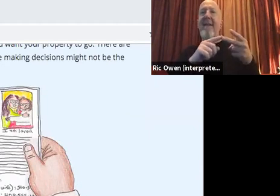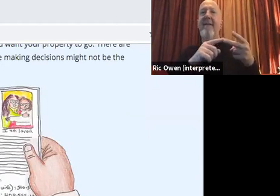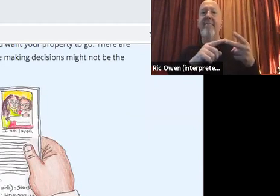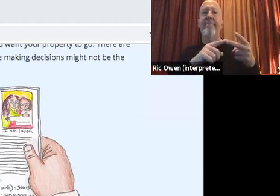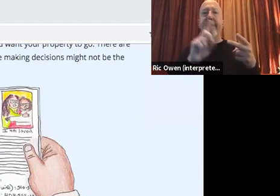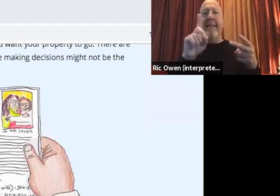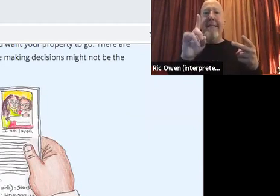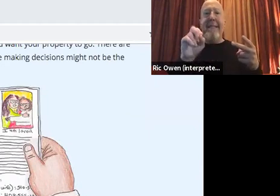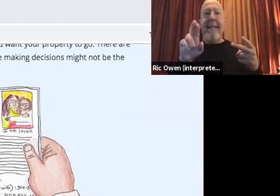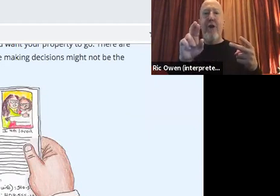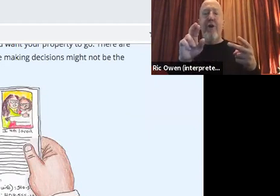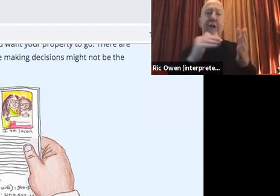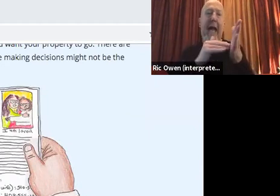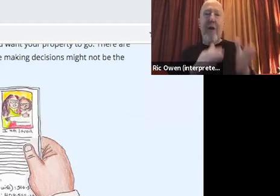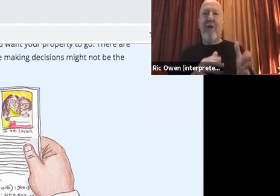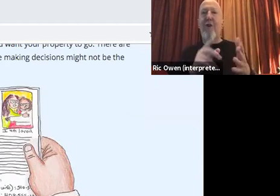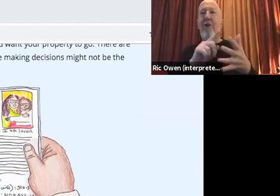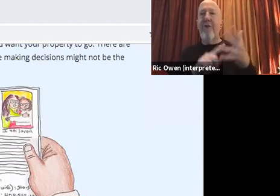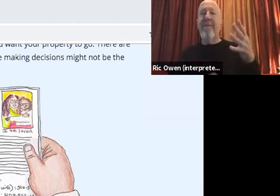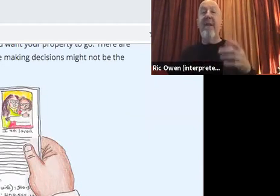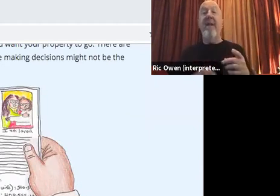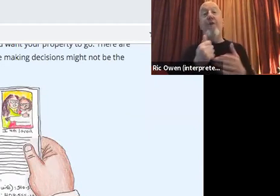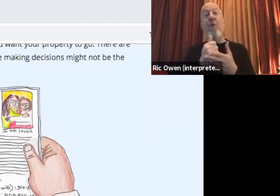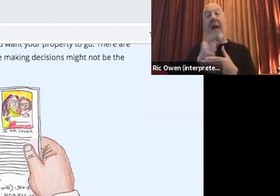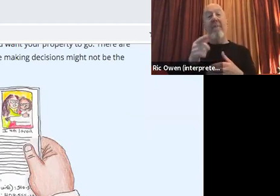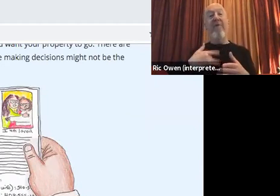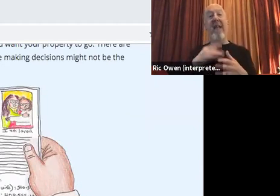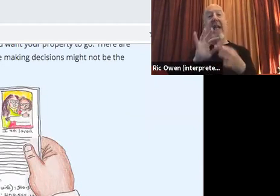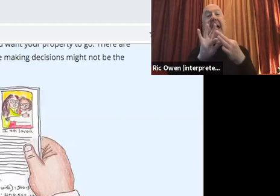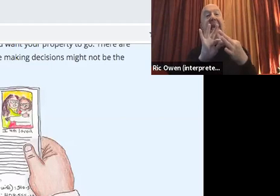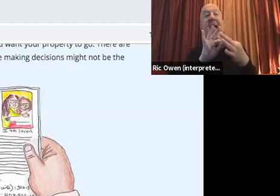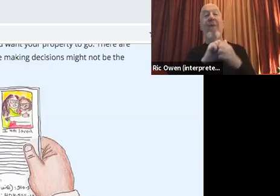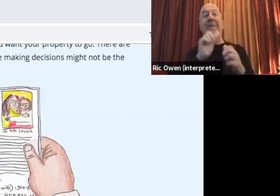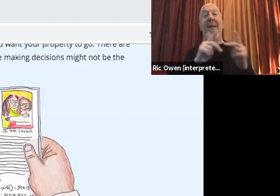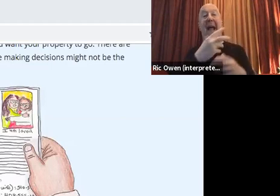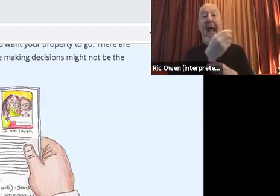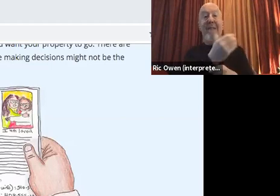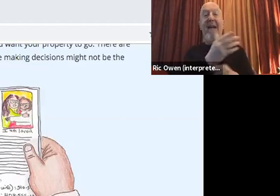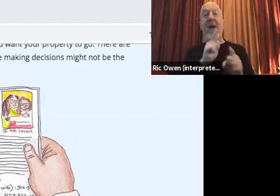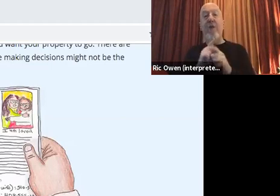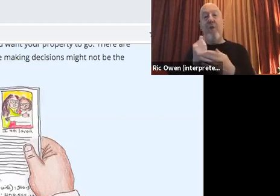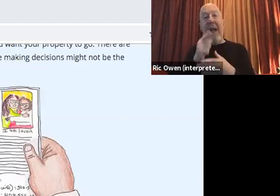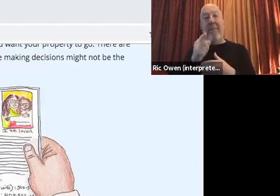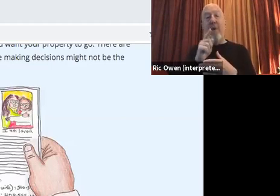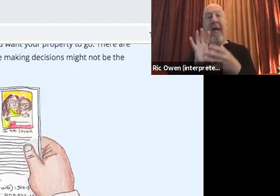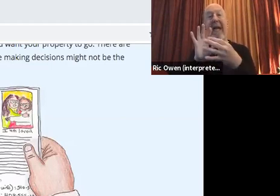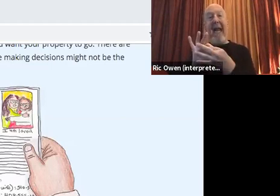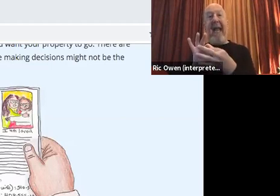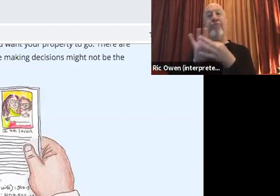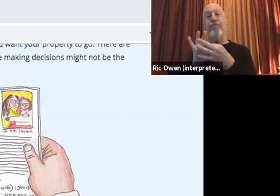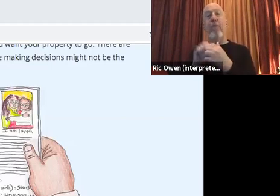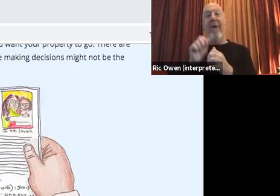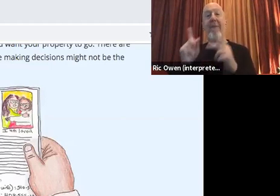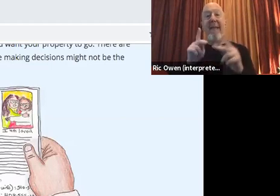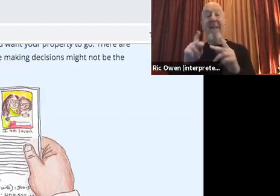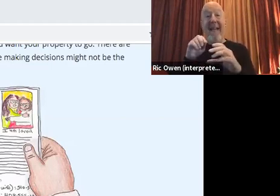To help you stay connected to people outside and to help you connect with people inside the hospital, you can create a connection